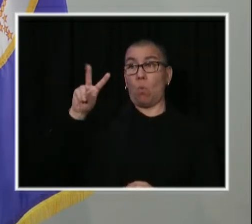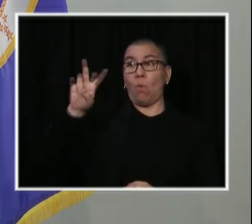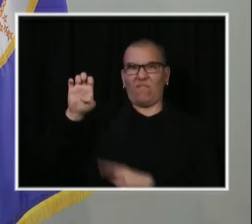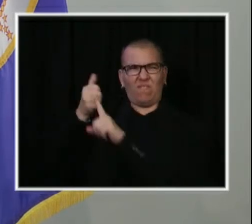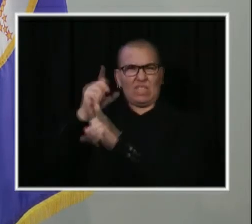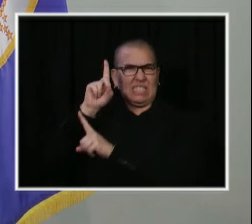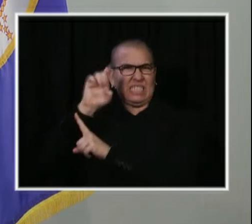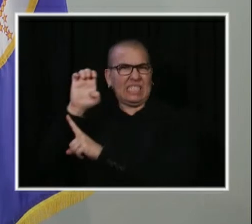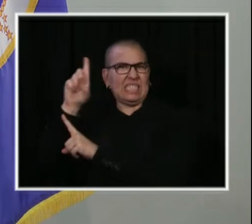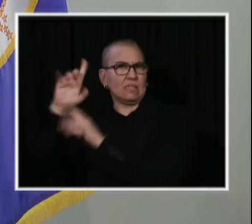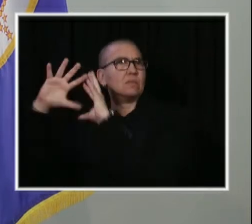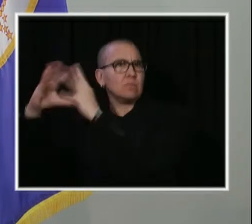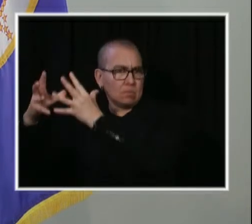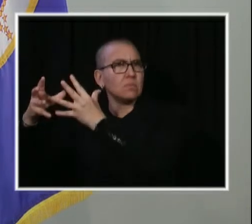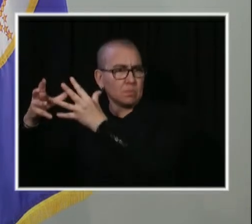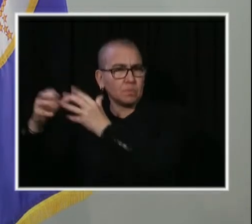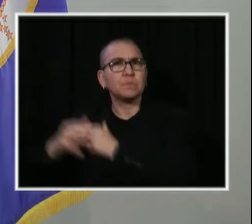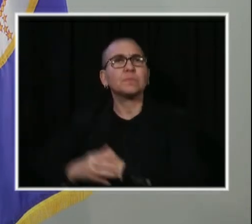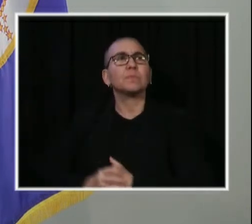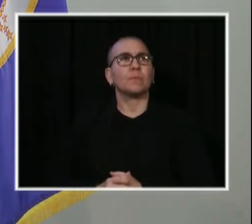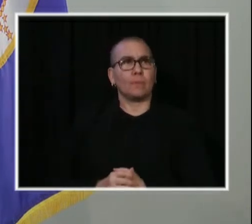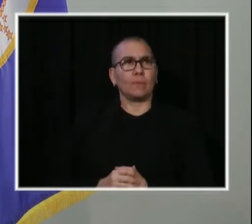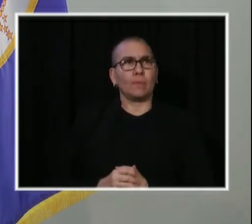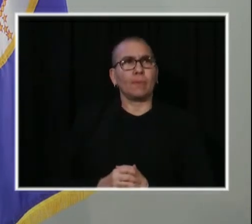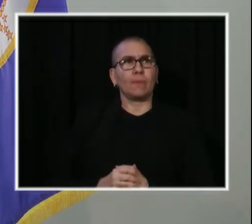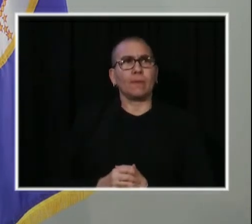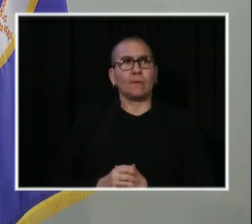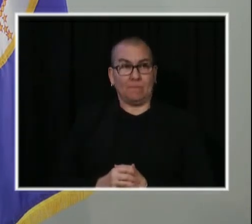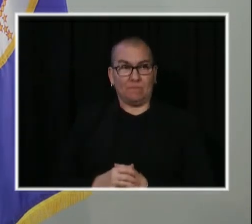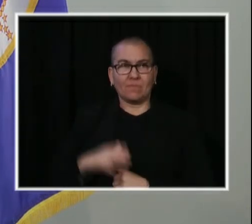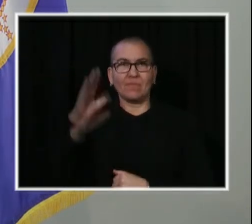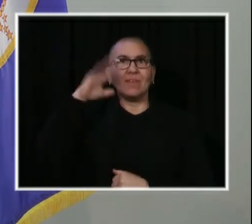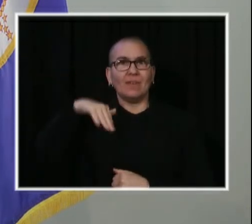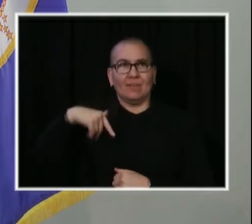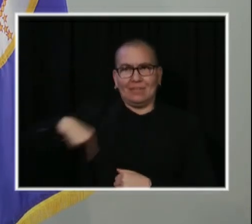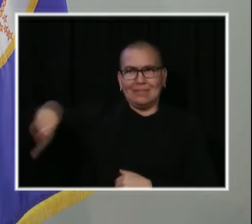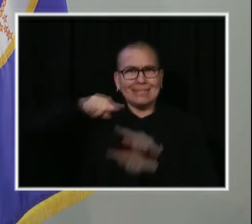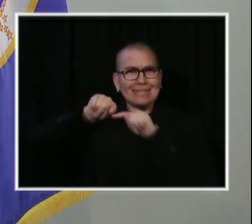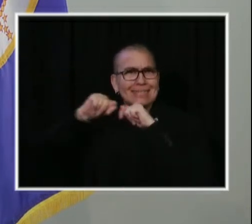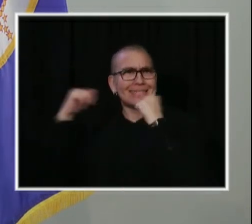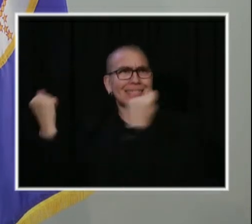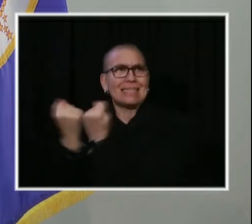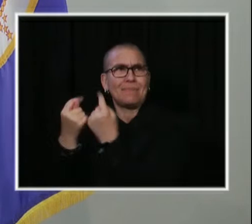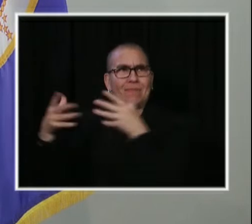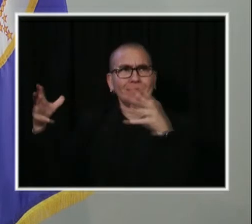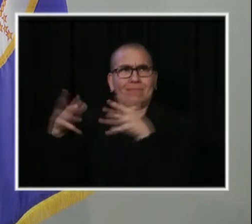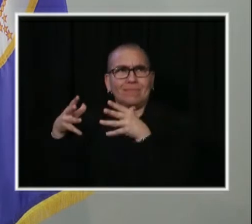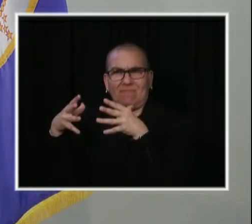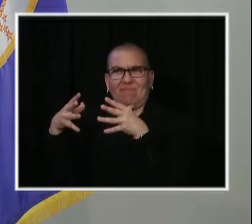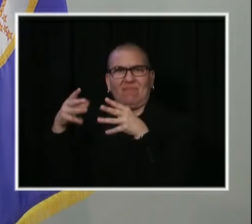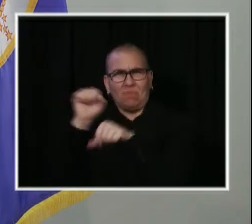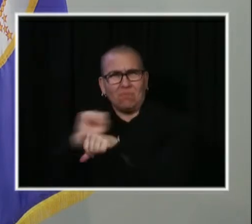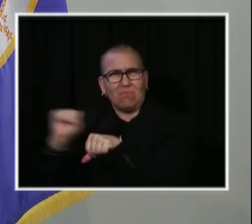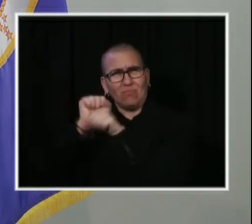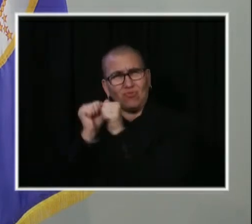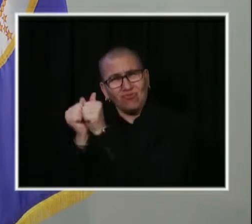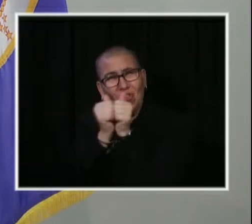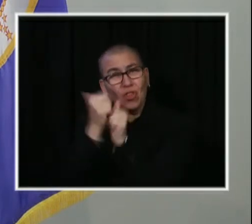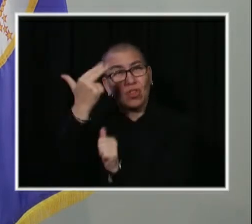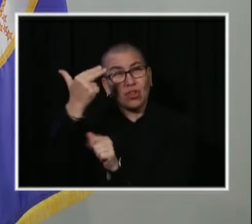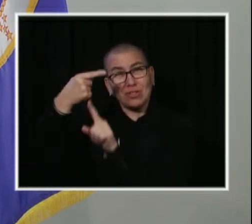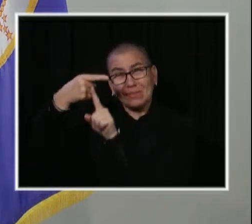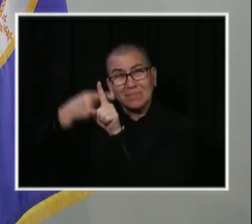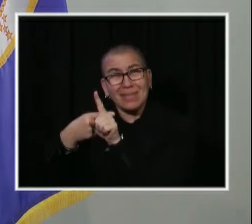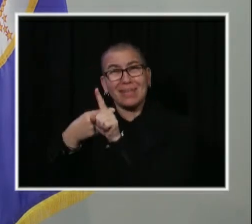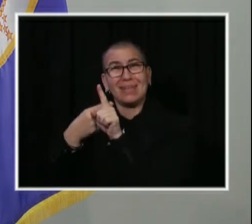Development, Steve Grove, will be with you. I would note that there is a whole team of folks over these last 15 months as we've stood in front of you and tried to